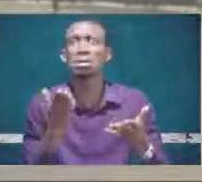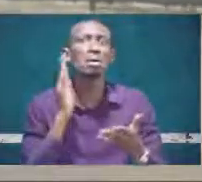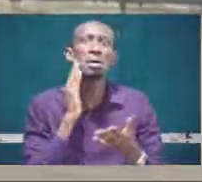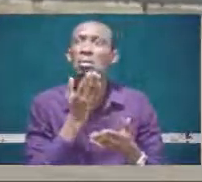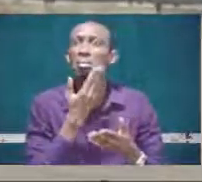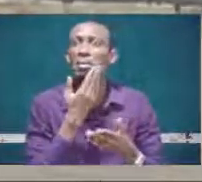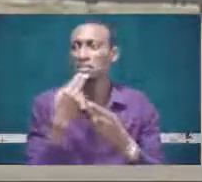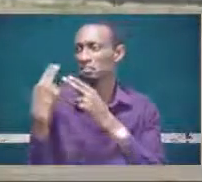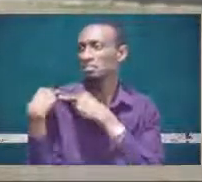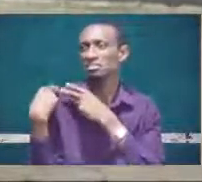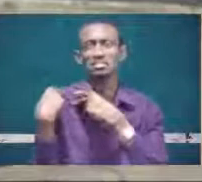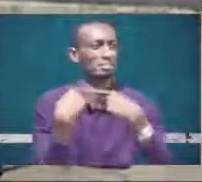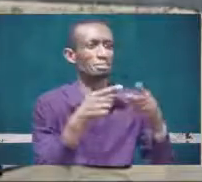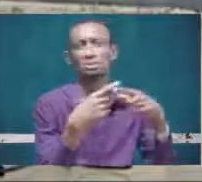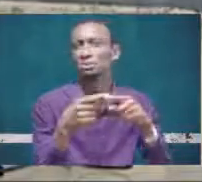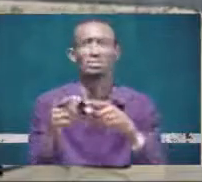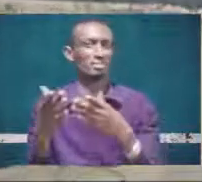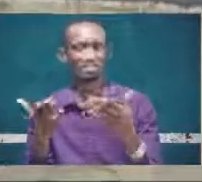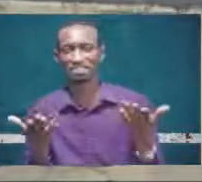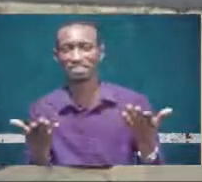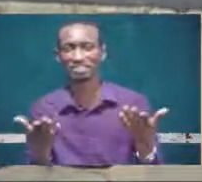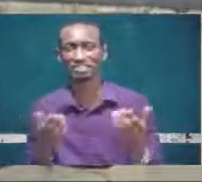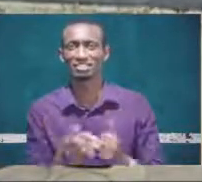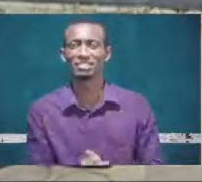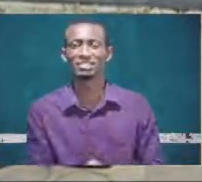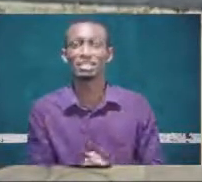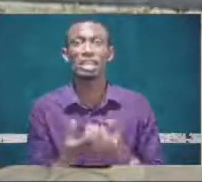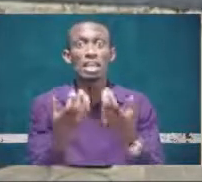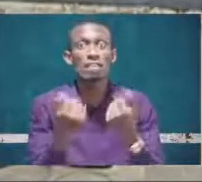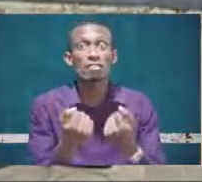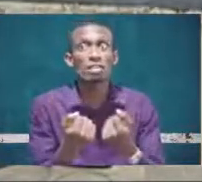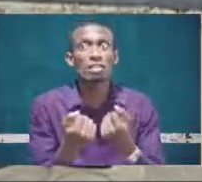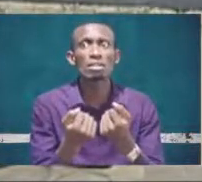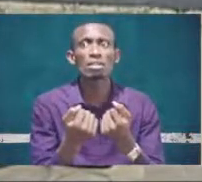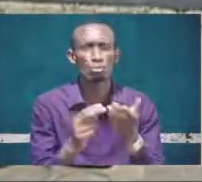many purposes, that has multiple uses,